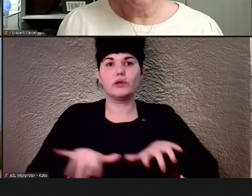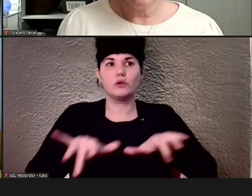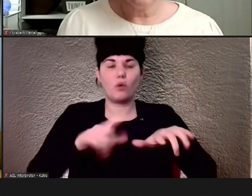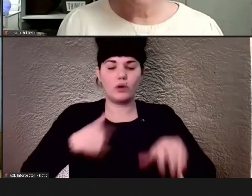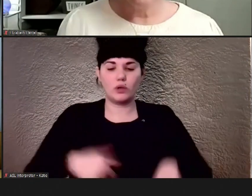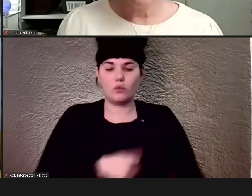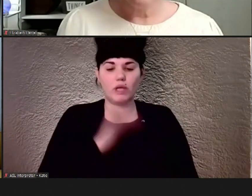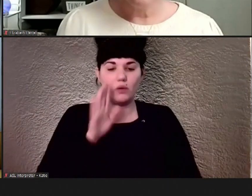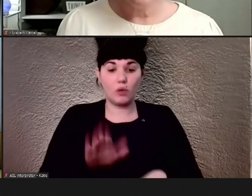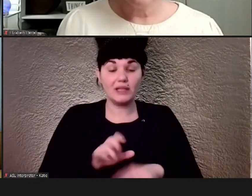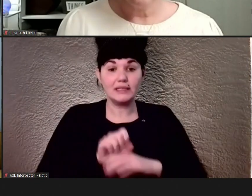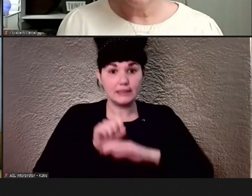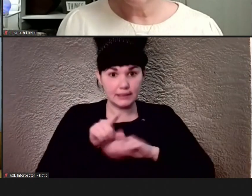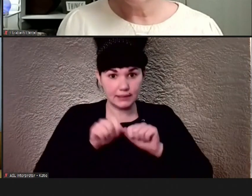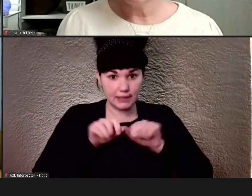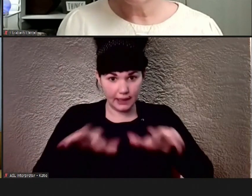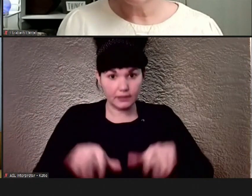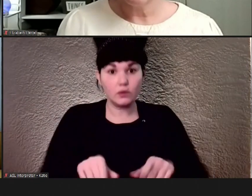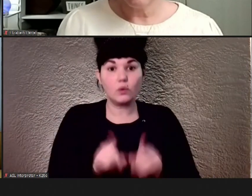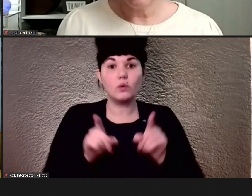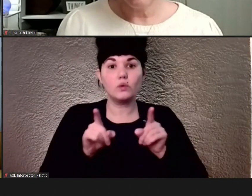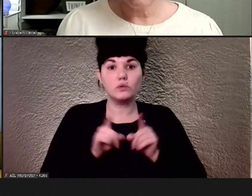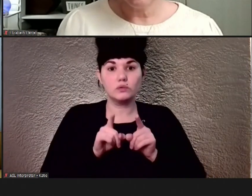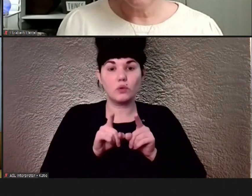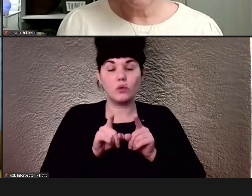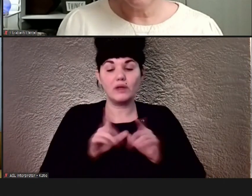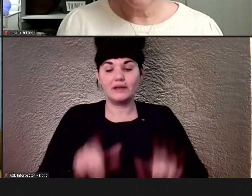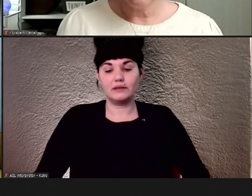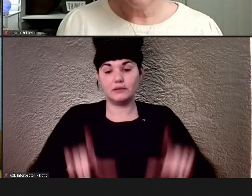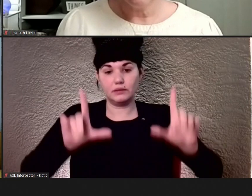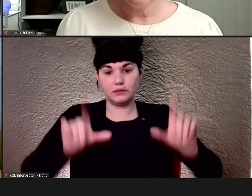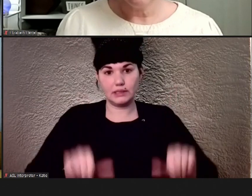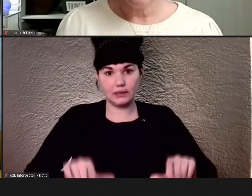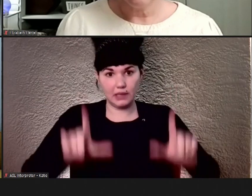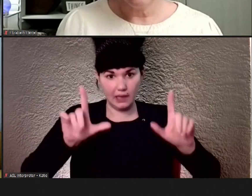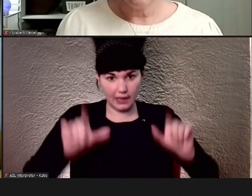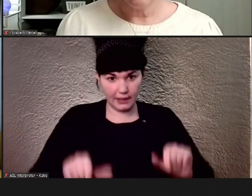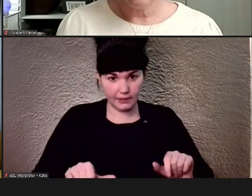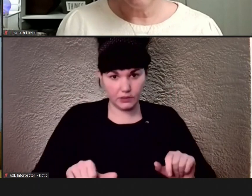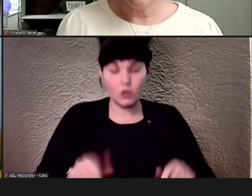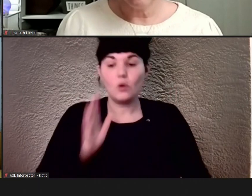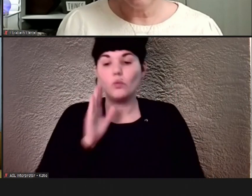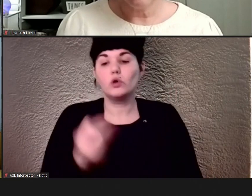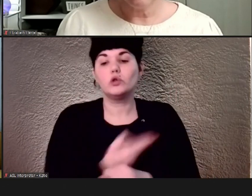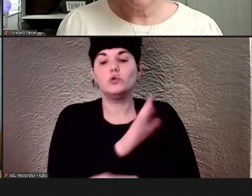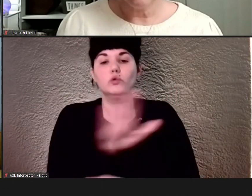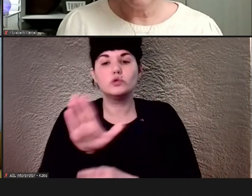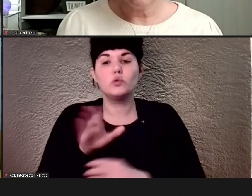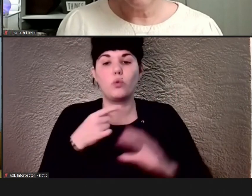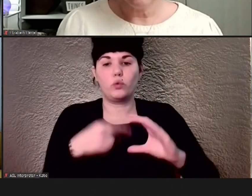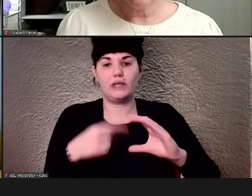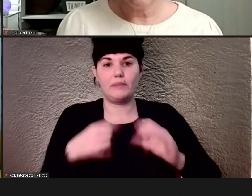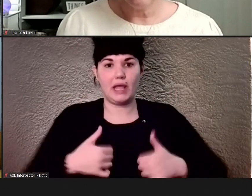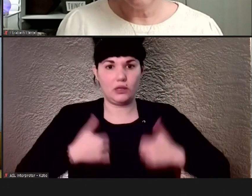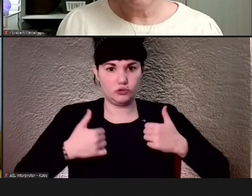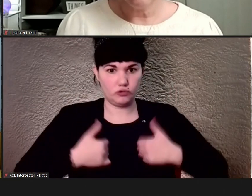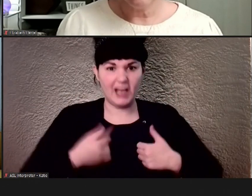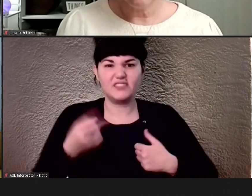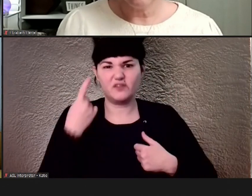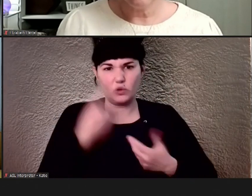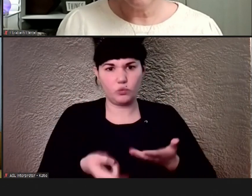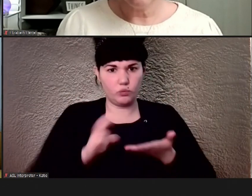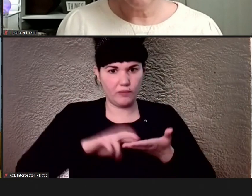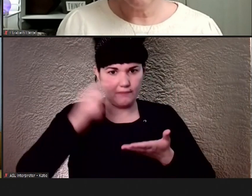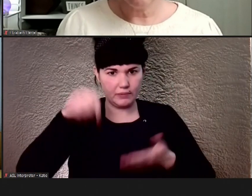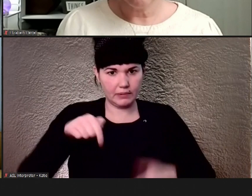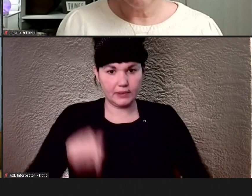well as Dr. Bagdasarian's slides with the email address that you used to register for the Zoom webinar. The video just has to process after this,